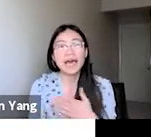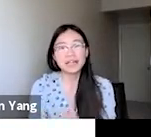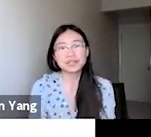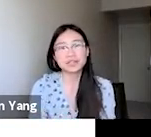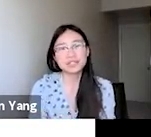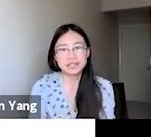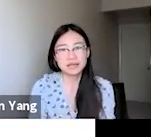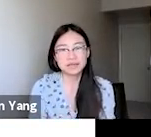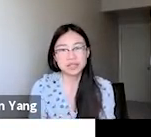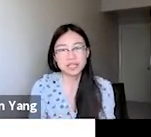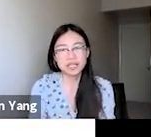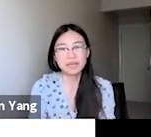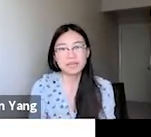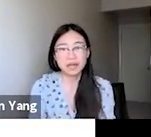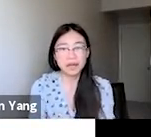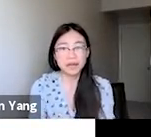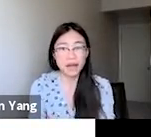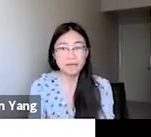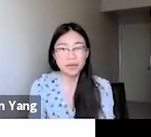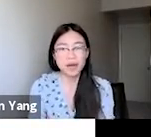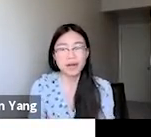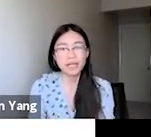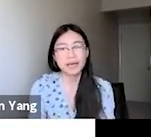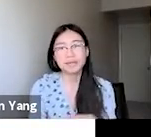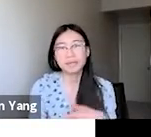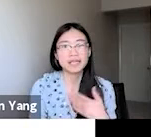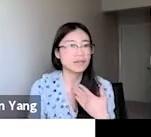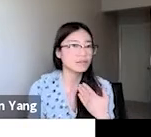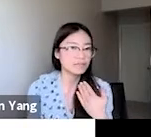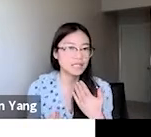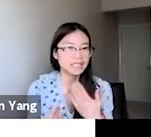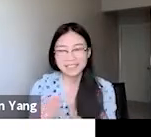that actually STEM learning can be everywhere,